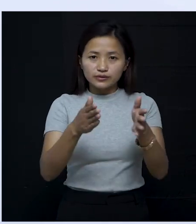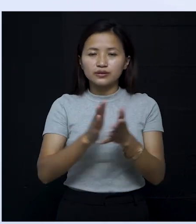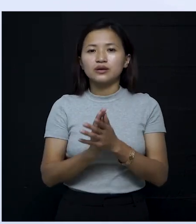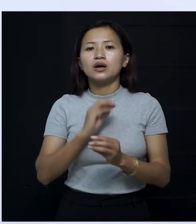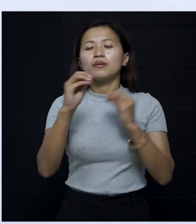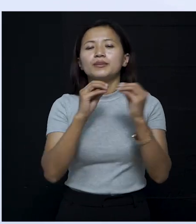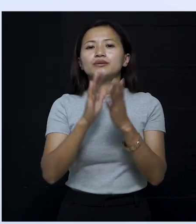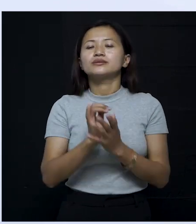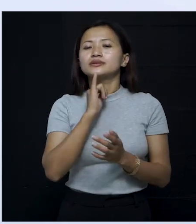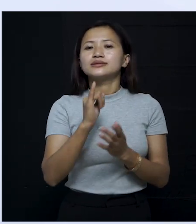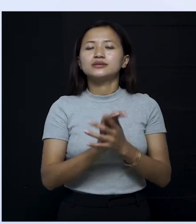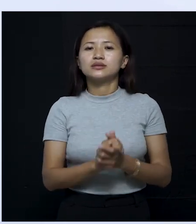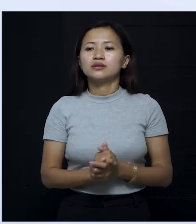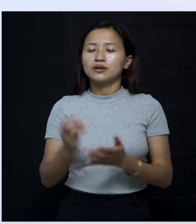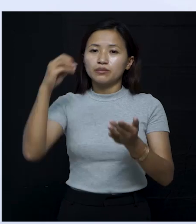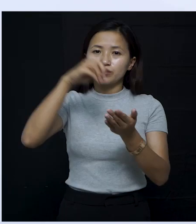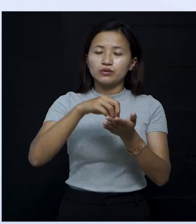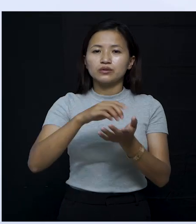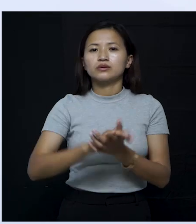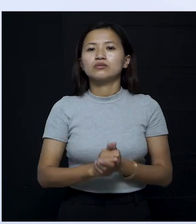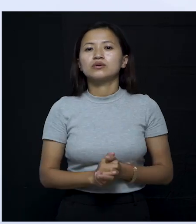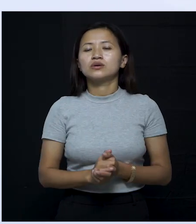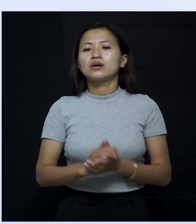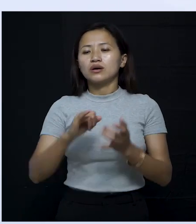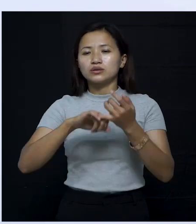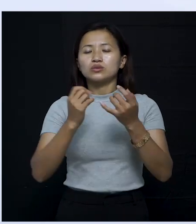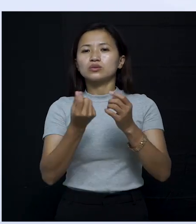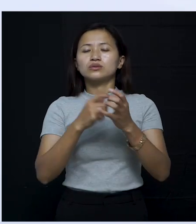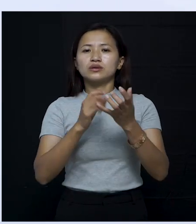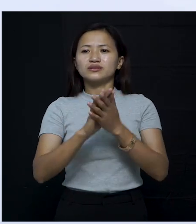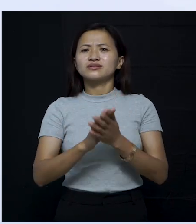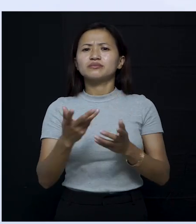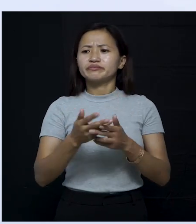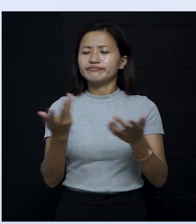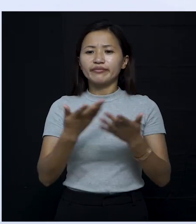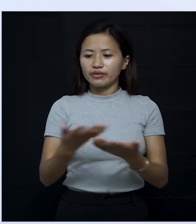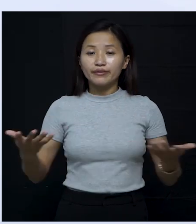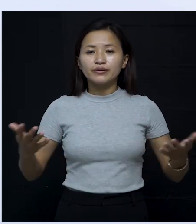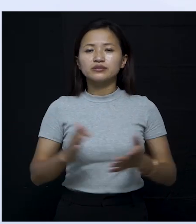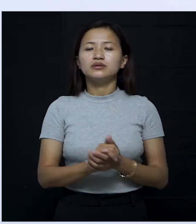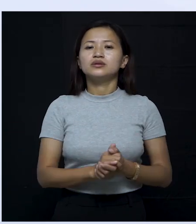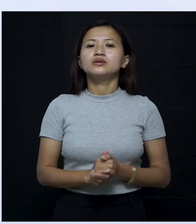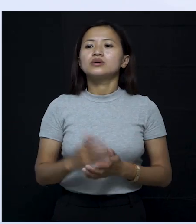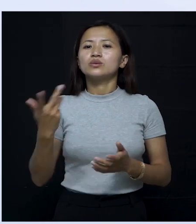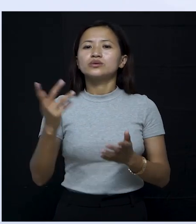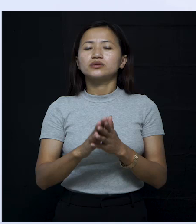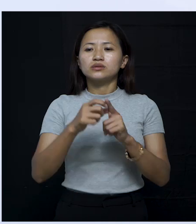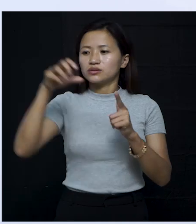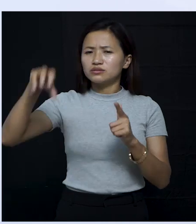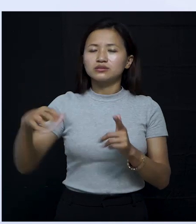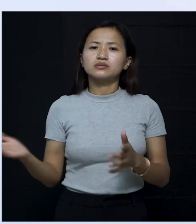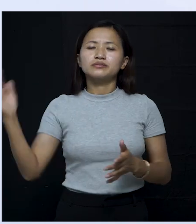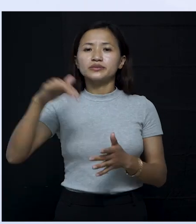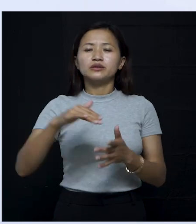it. What you can do is you can mention about the source, from where it is coming or from which district, okay?